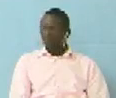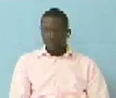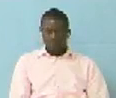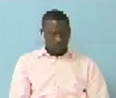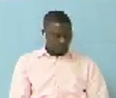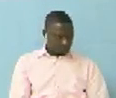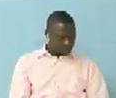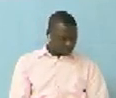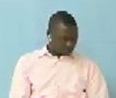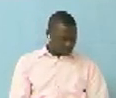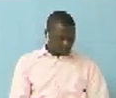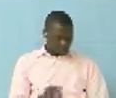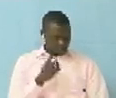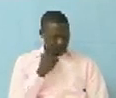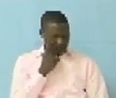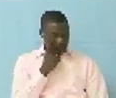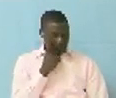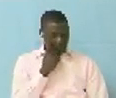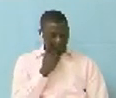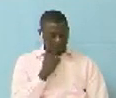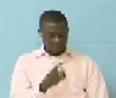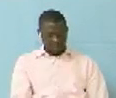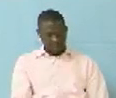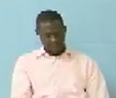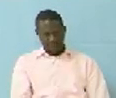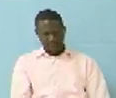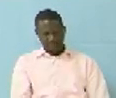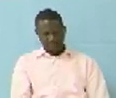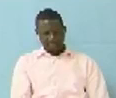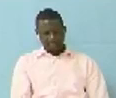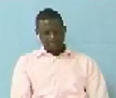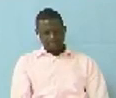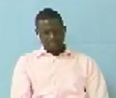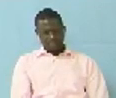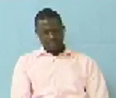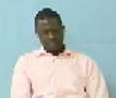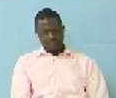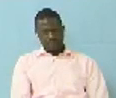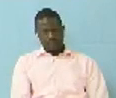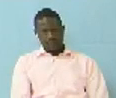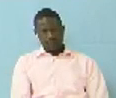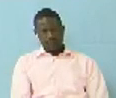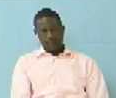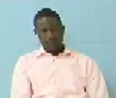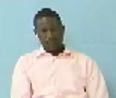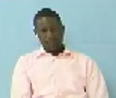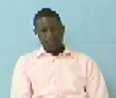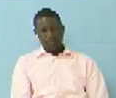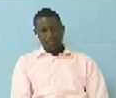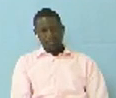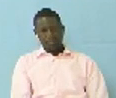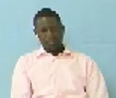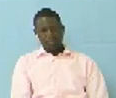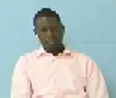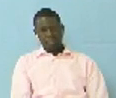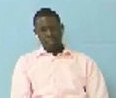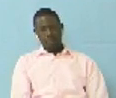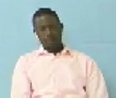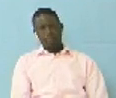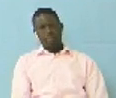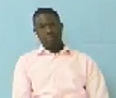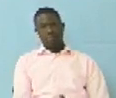they? Yeah, they were there, and then after some time, they were asked to go and collect some other